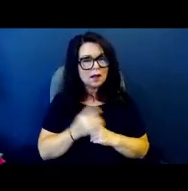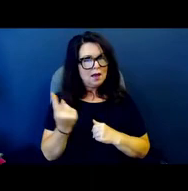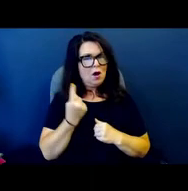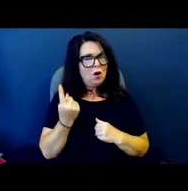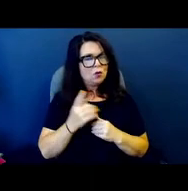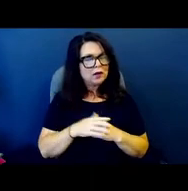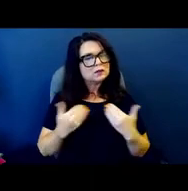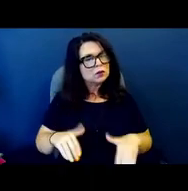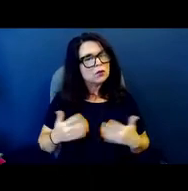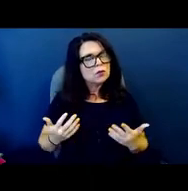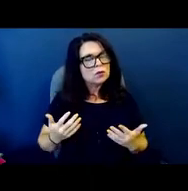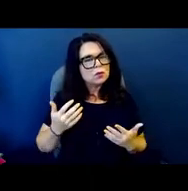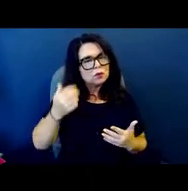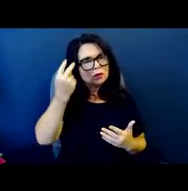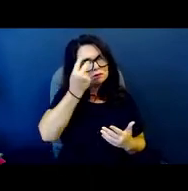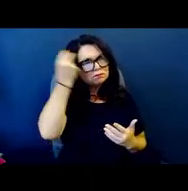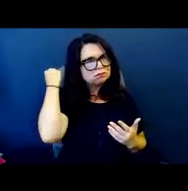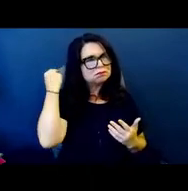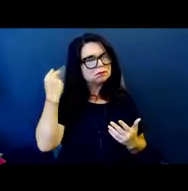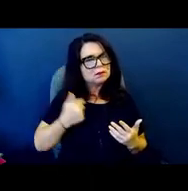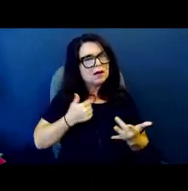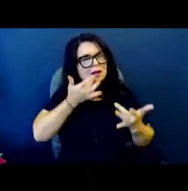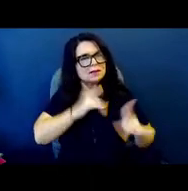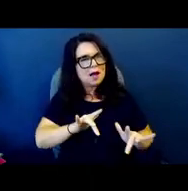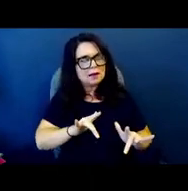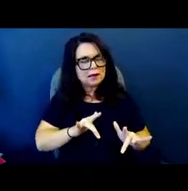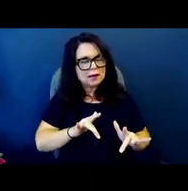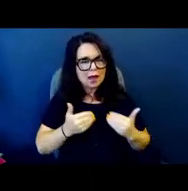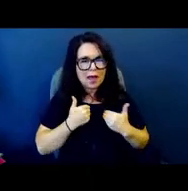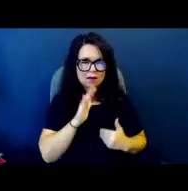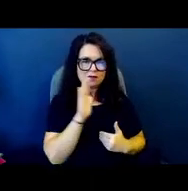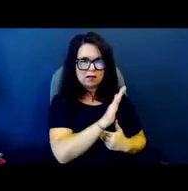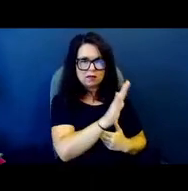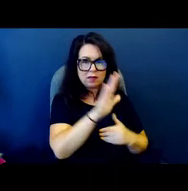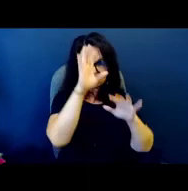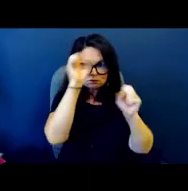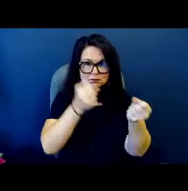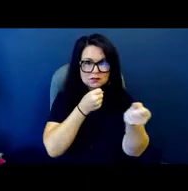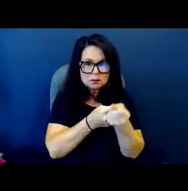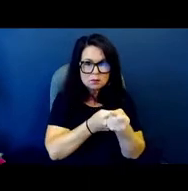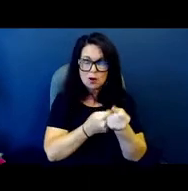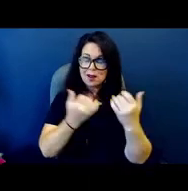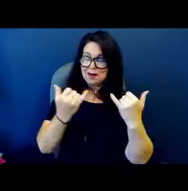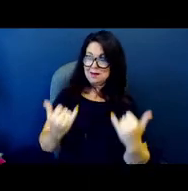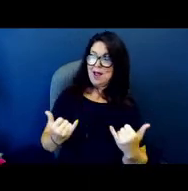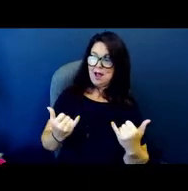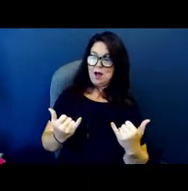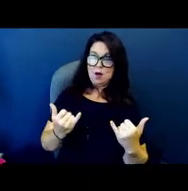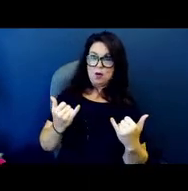lucky I was to have them in our corner, but now as an adult, I really realized